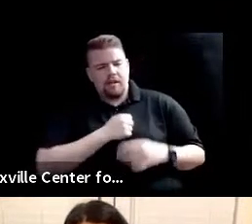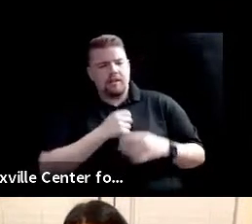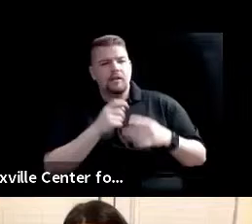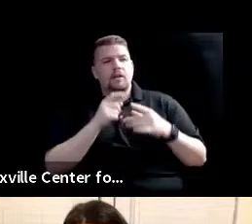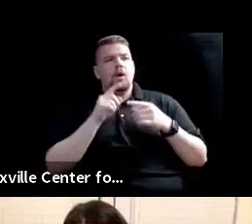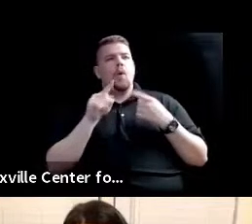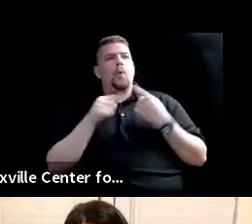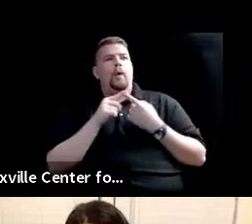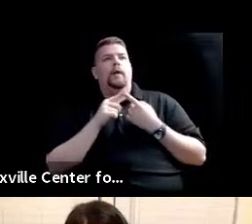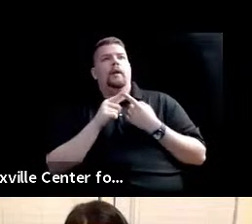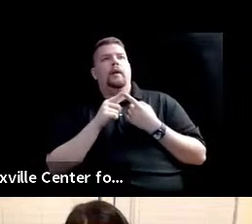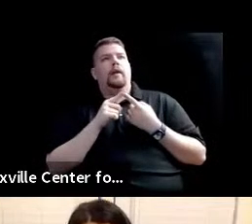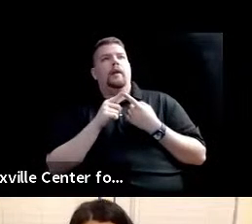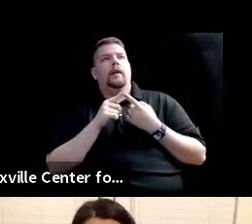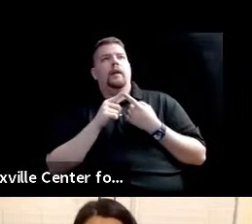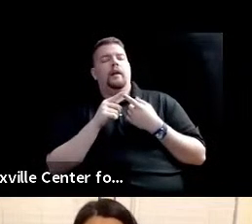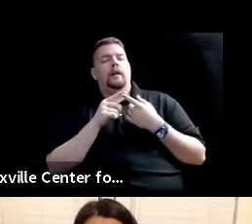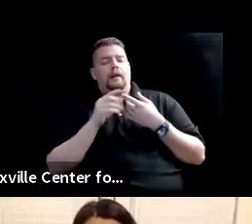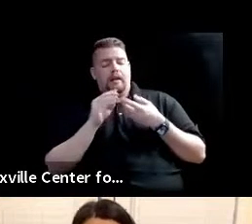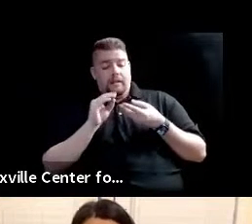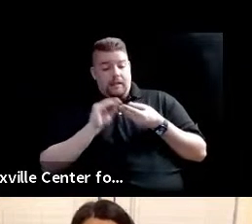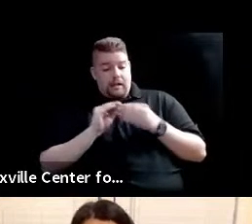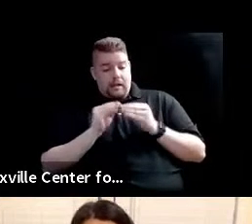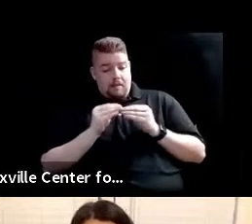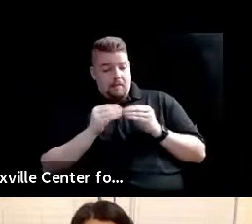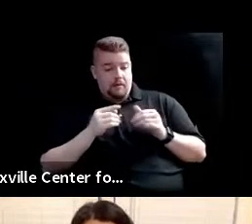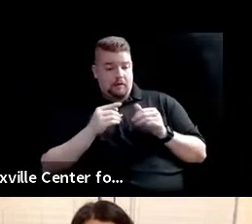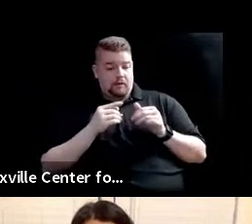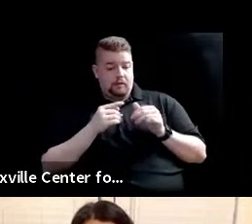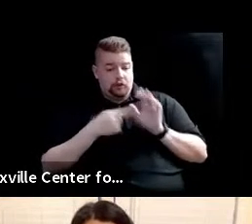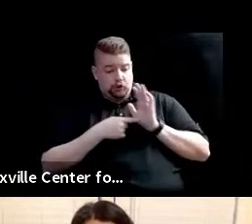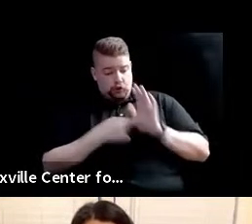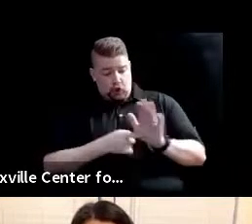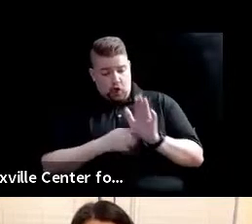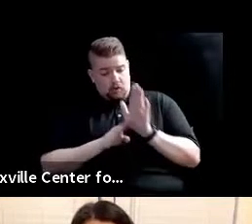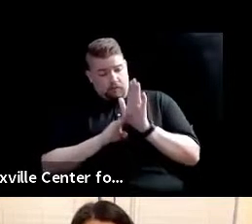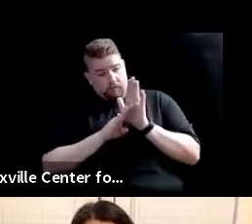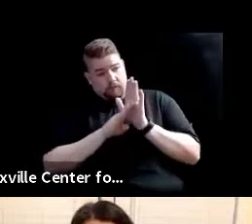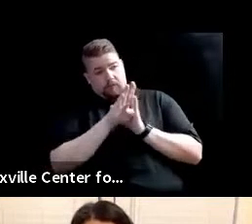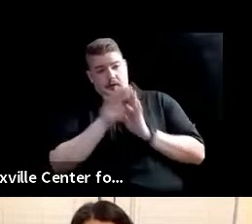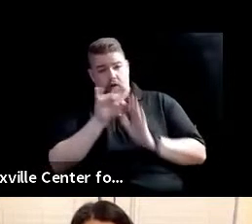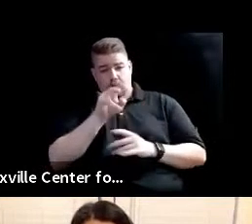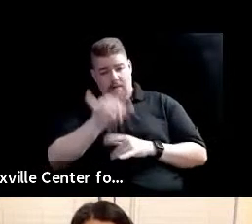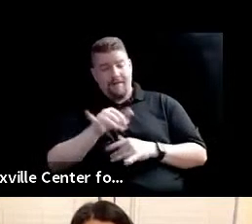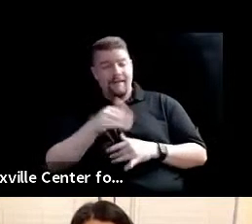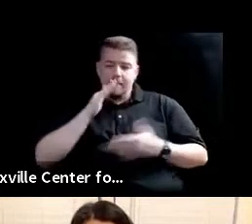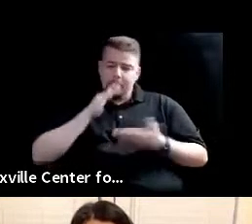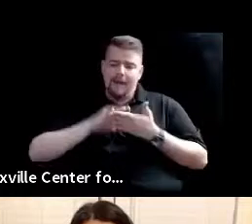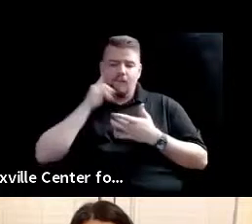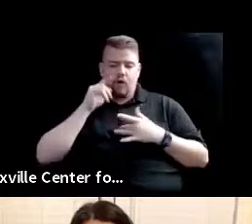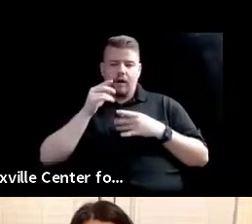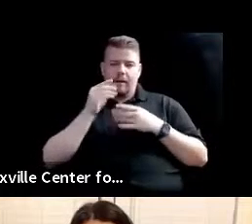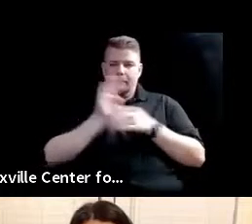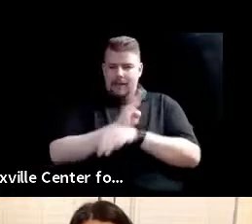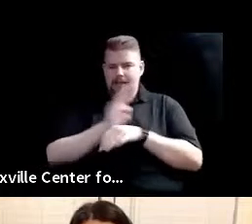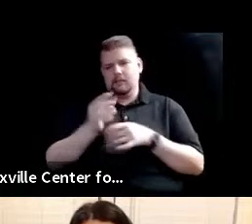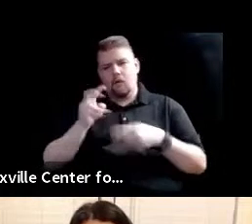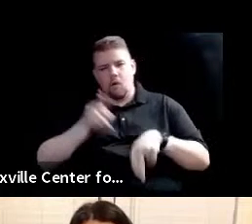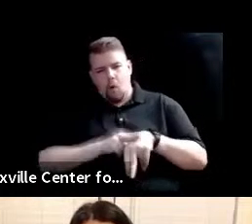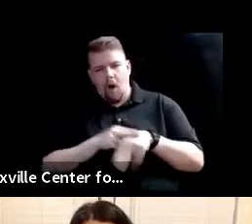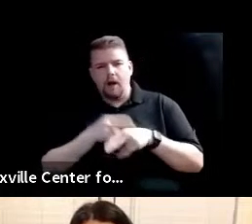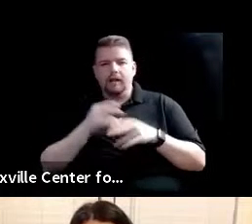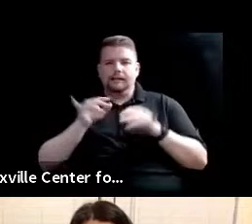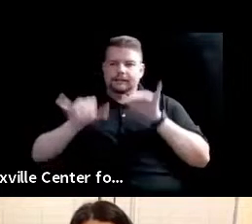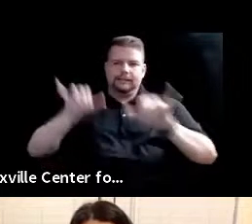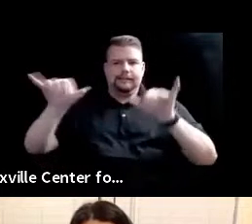when the numbers first started going up in July, it was bad for our business, of course, as more people stayed home.